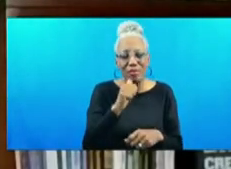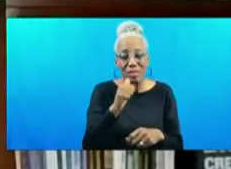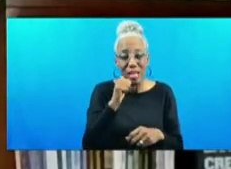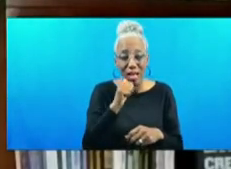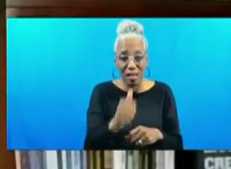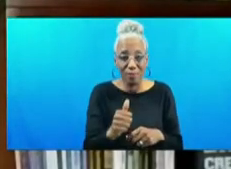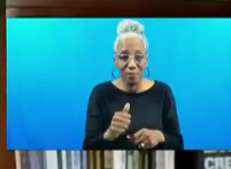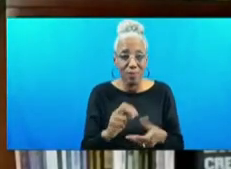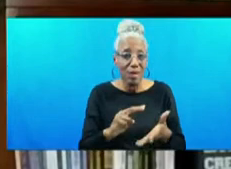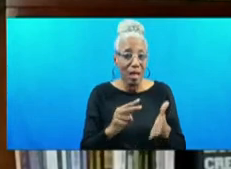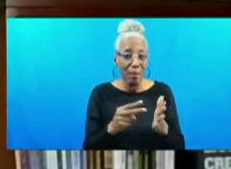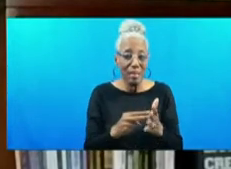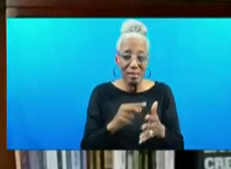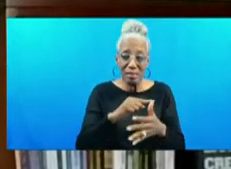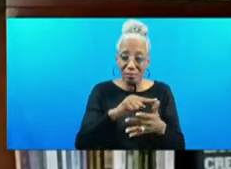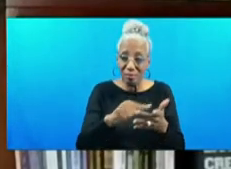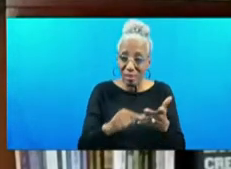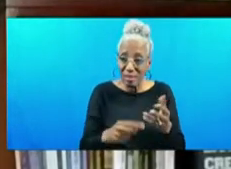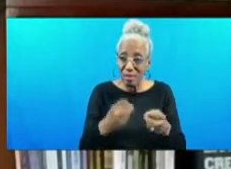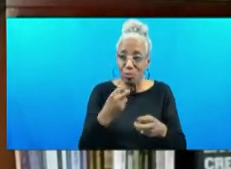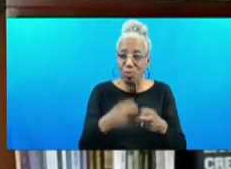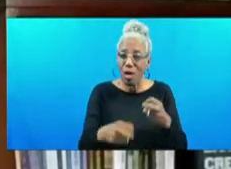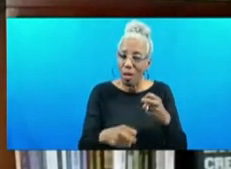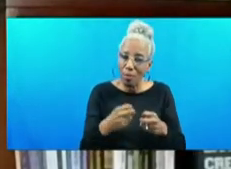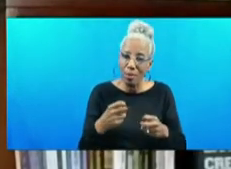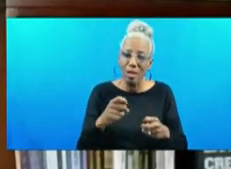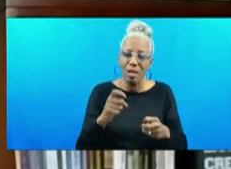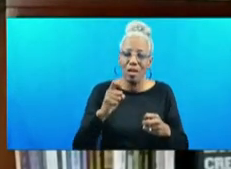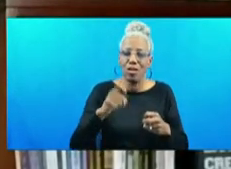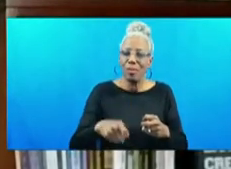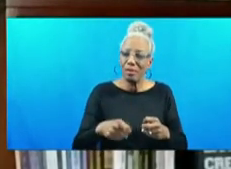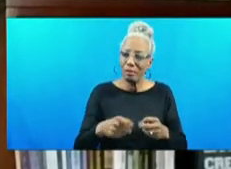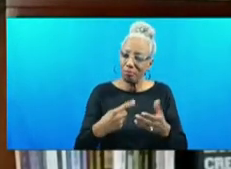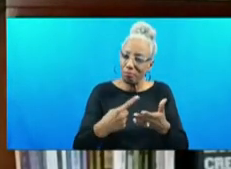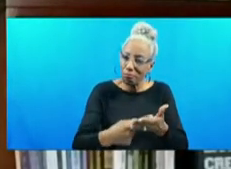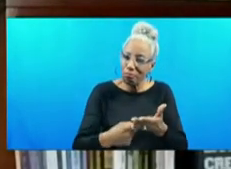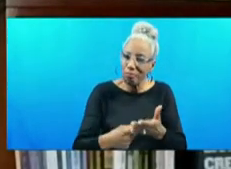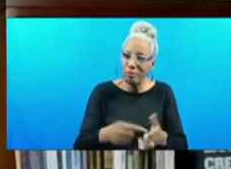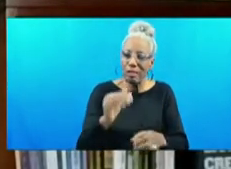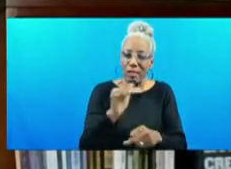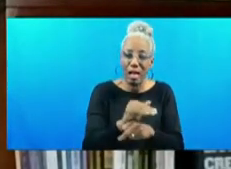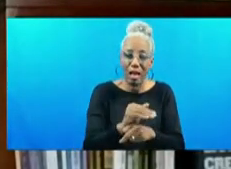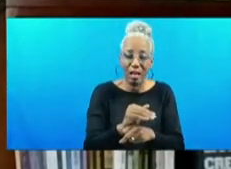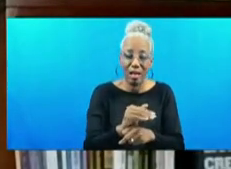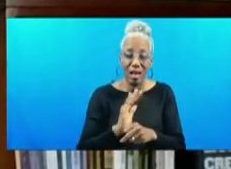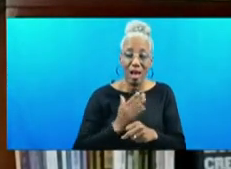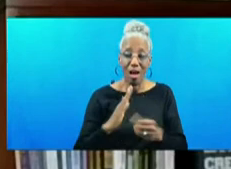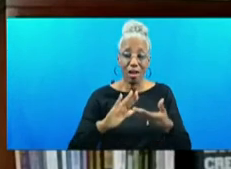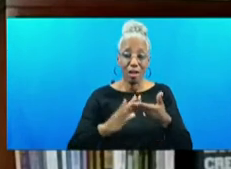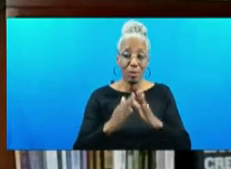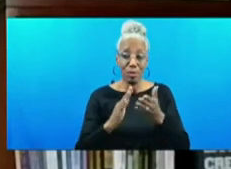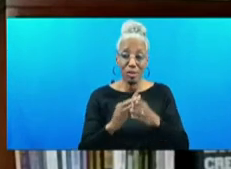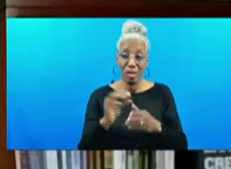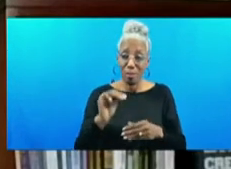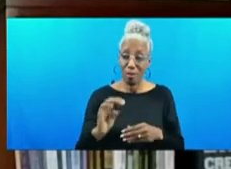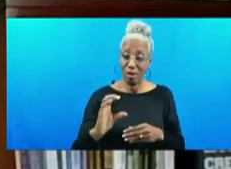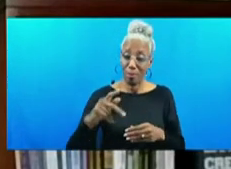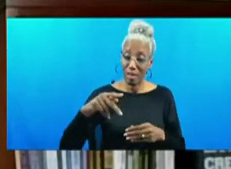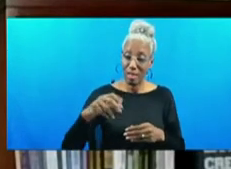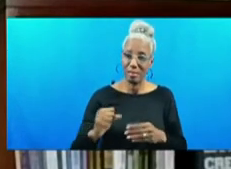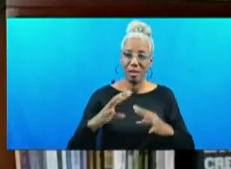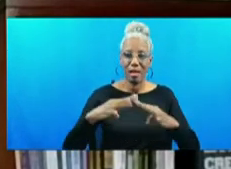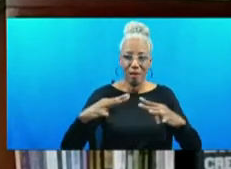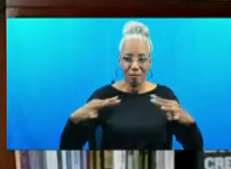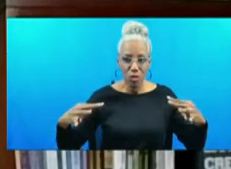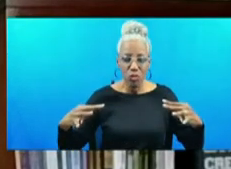look forward to us delving in tonight. We are a diverse community in Montgomery County Public Schools. Our demographic is that